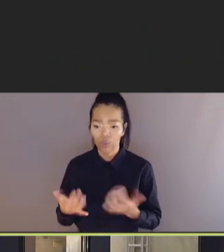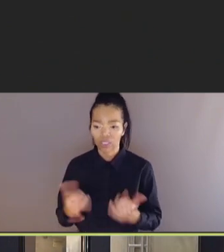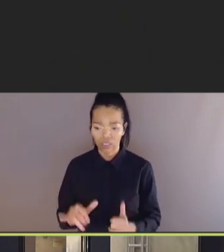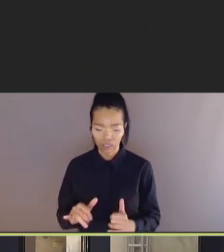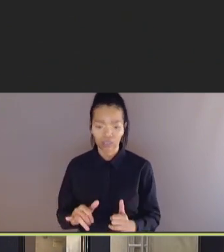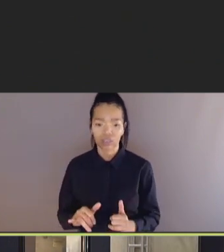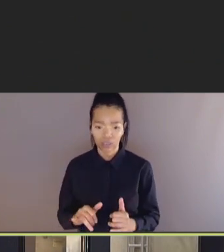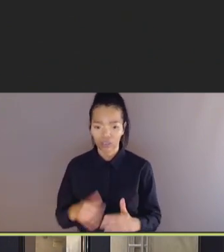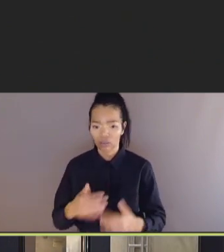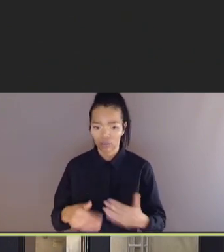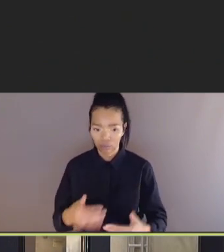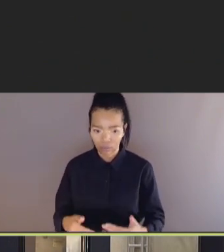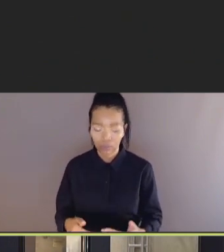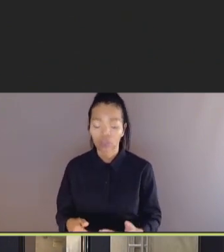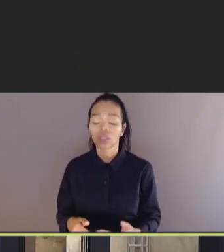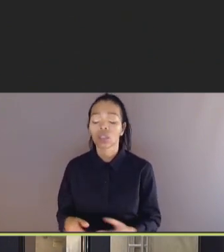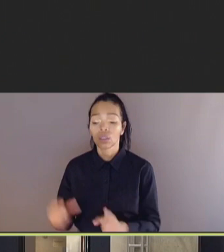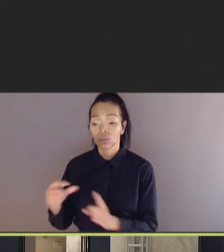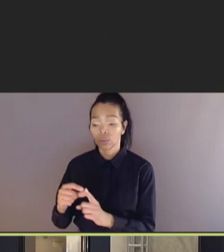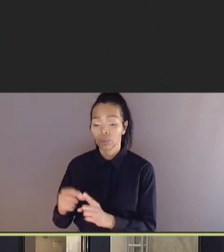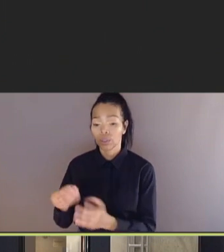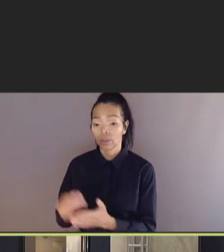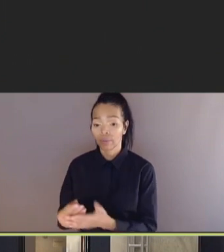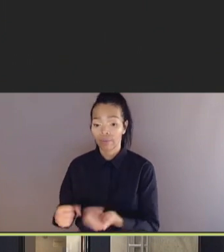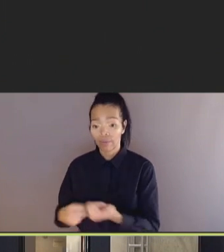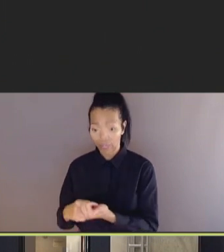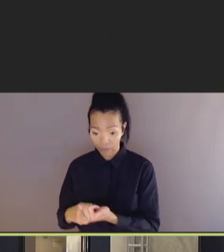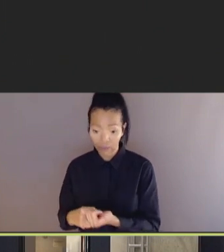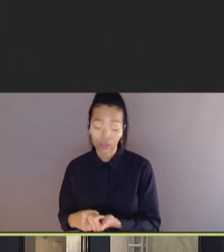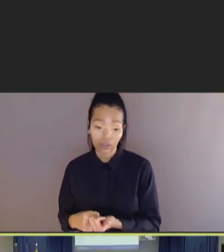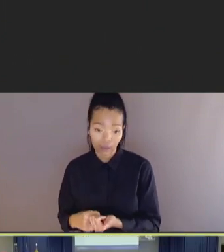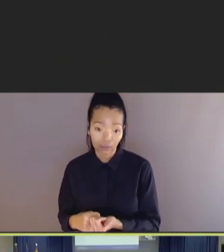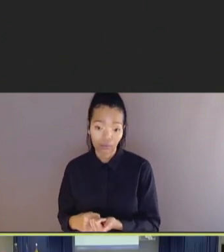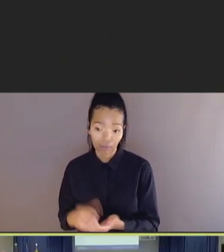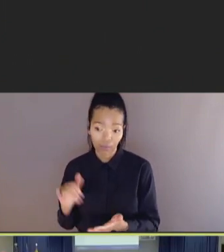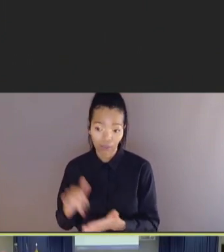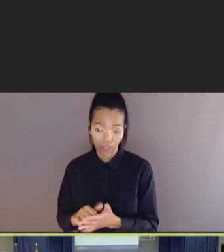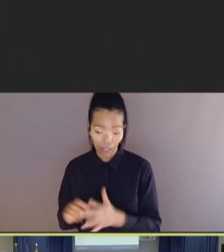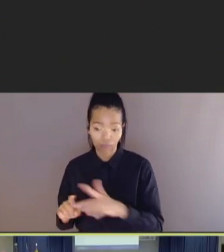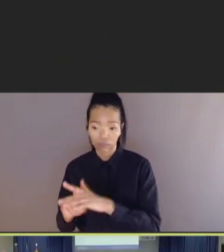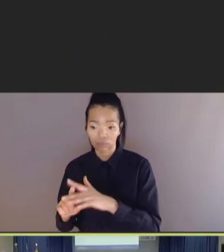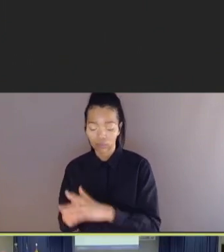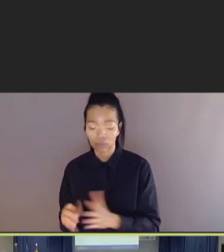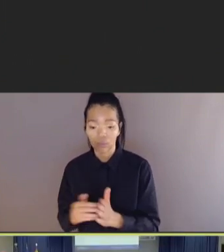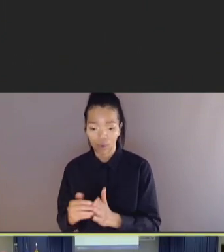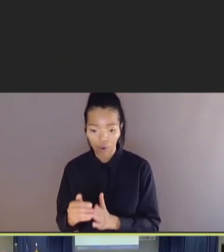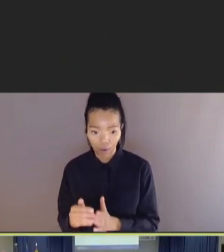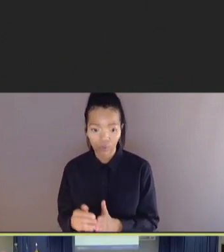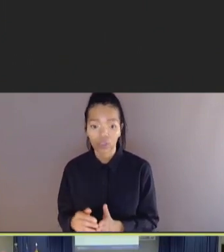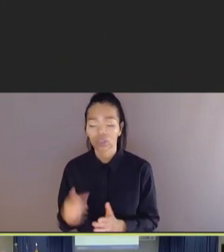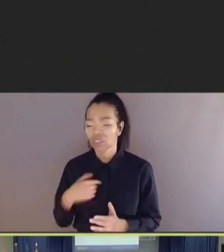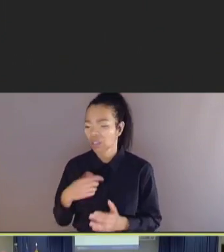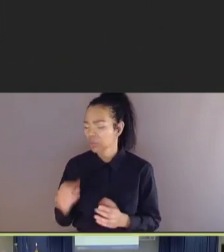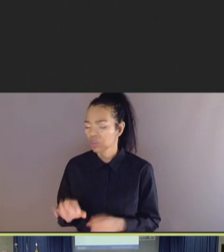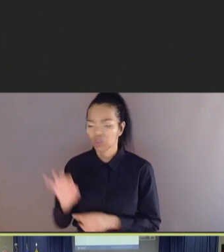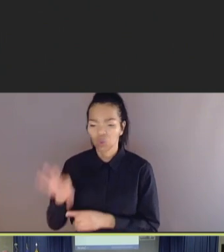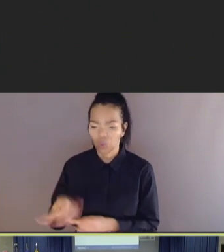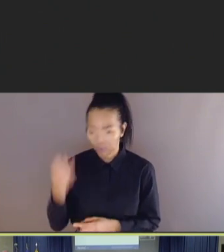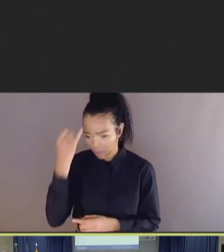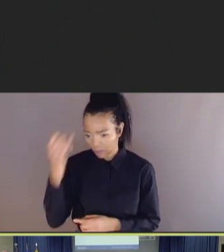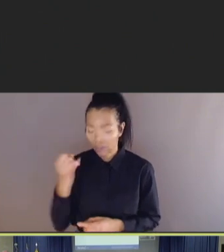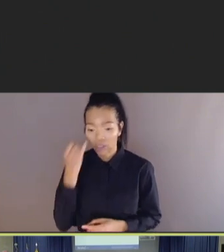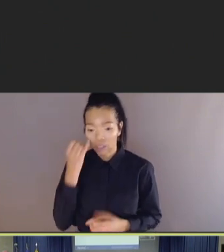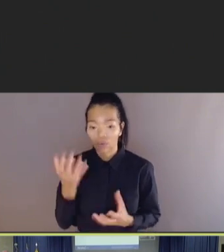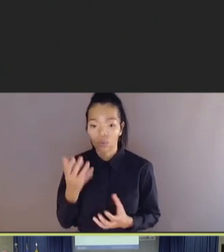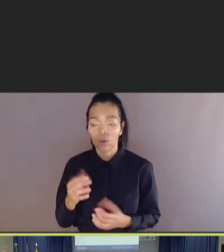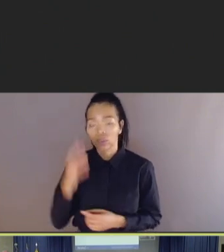lot. So I don't know, I'm just throwing it out there as a potential idea, but if we want to think about like creating a